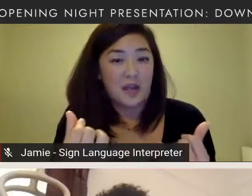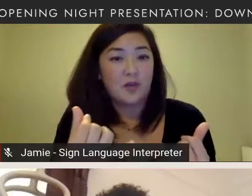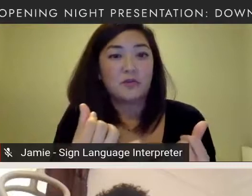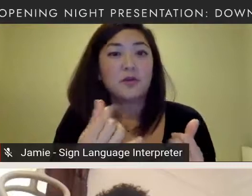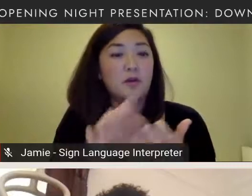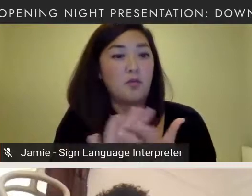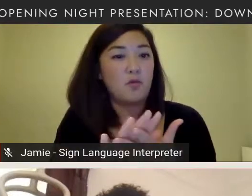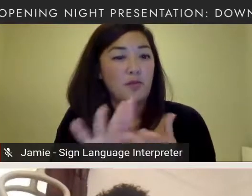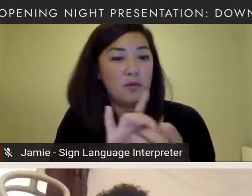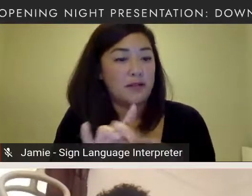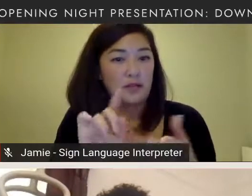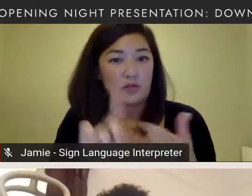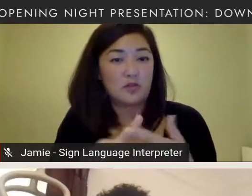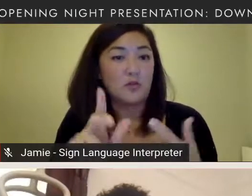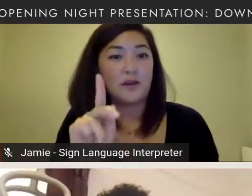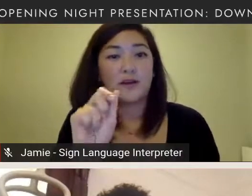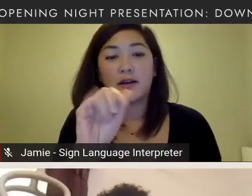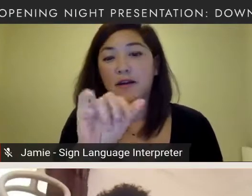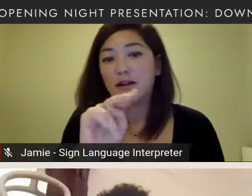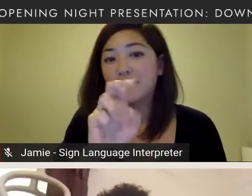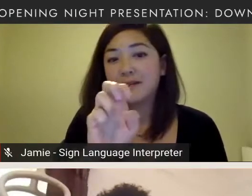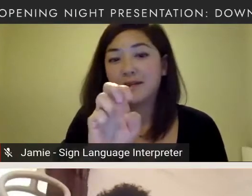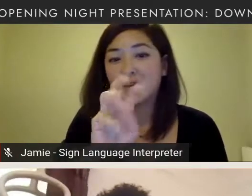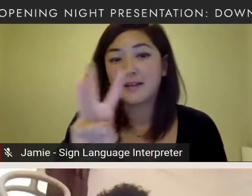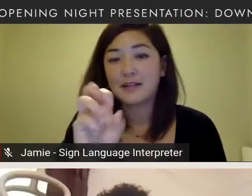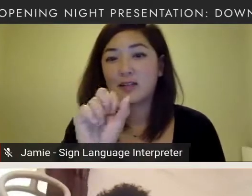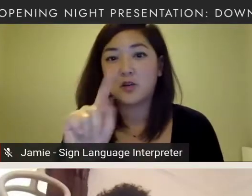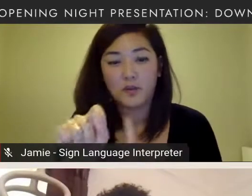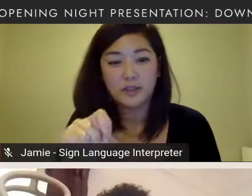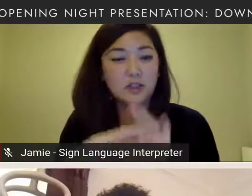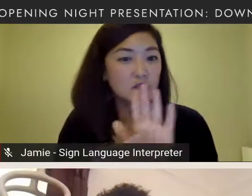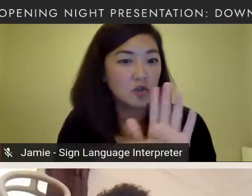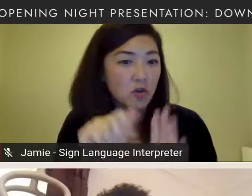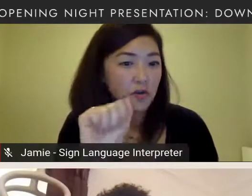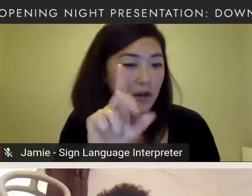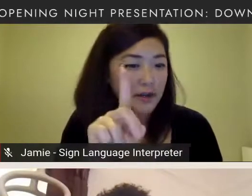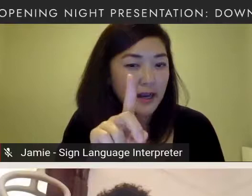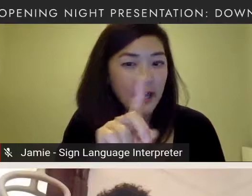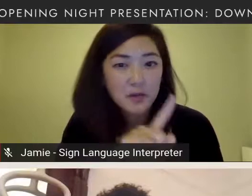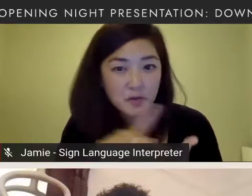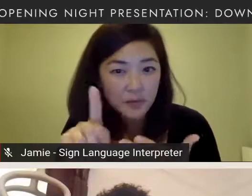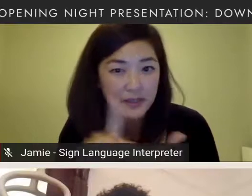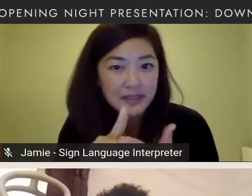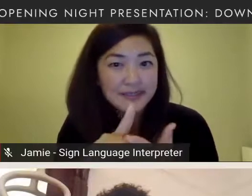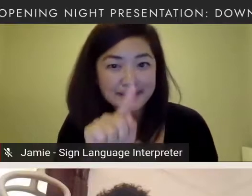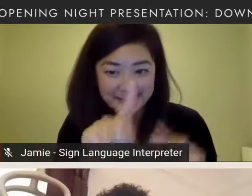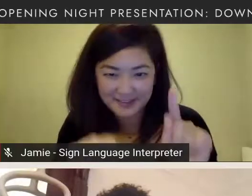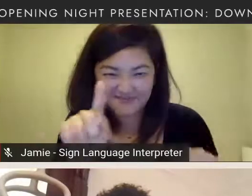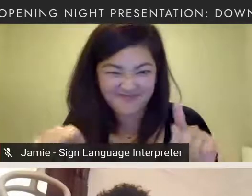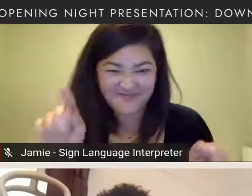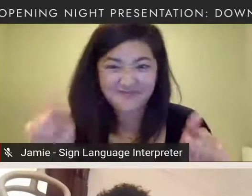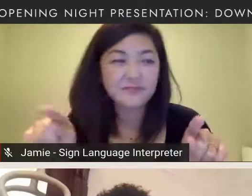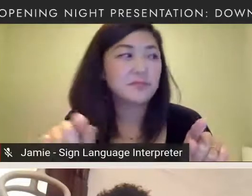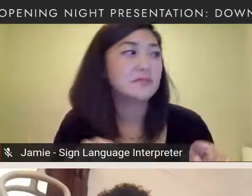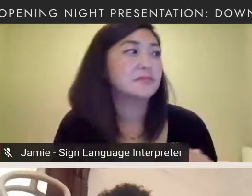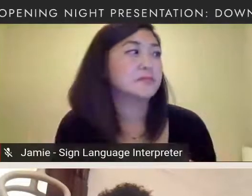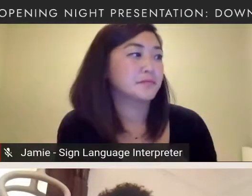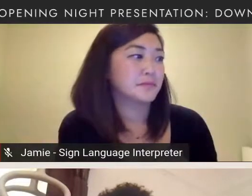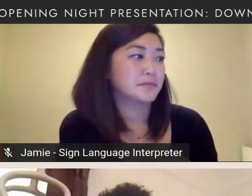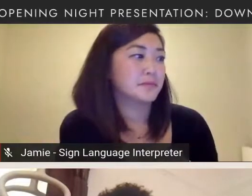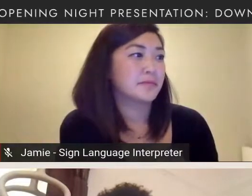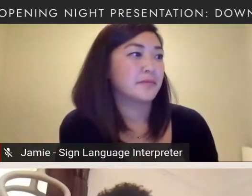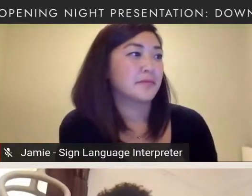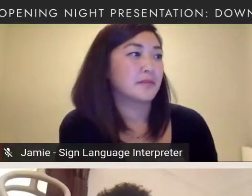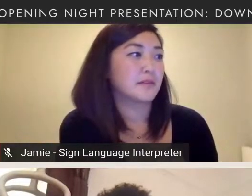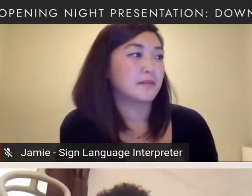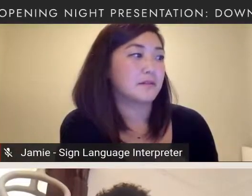West. His work has been featured on Adweek, Vimeo, Staff Picks, Vader, and the Guggenheim. Michelle